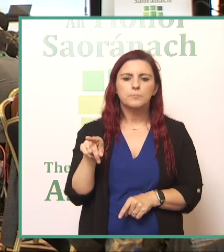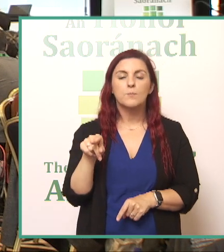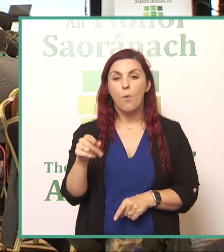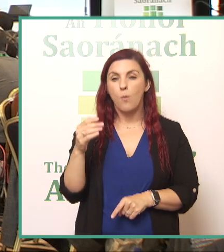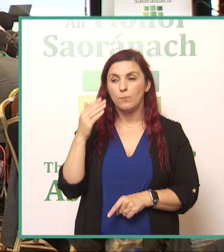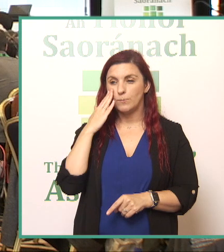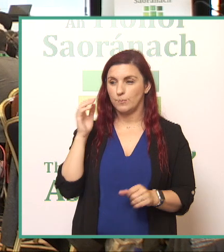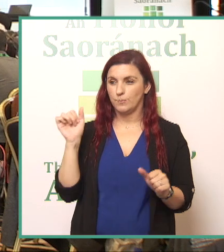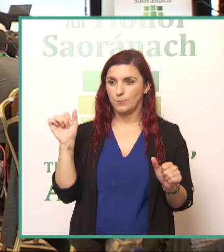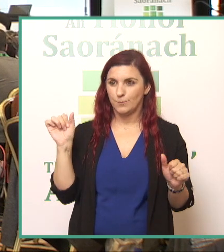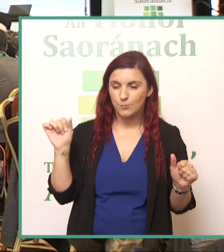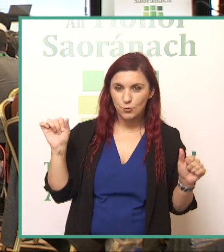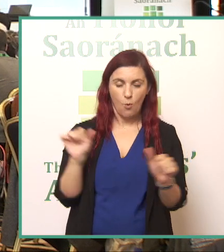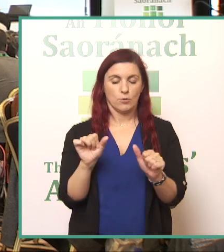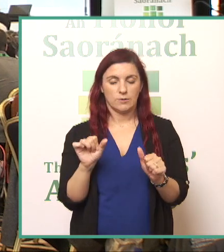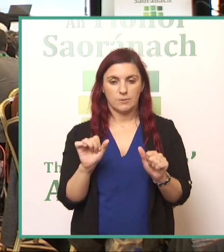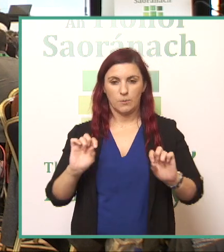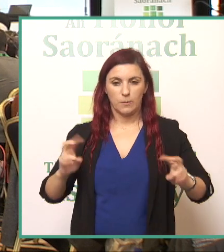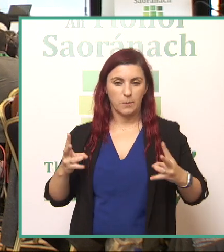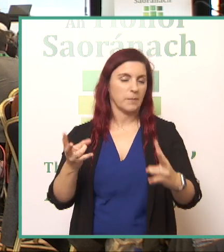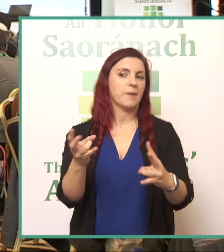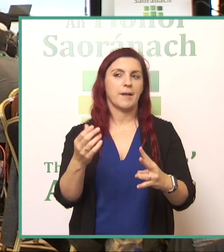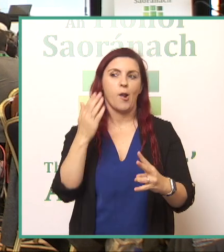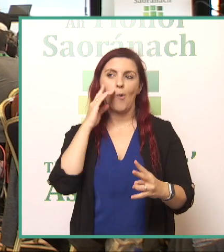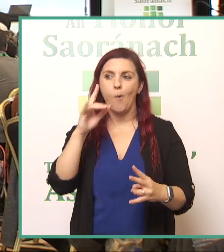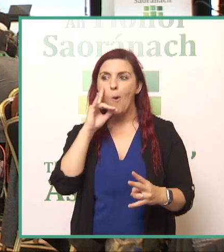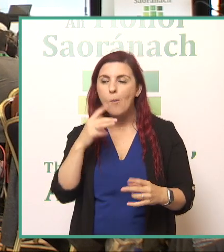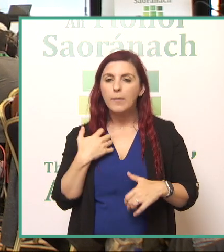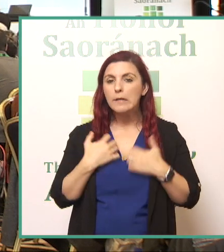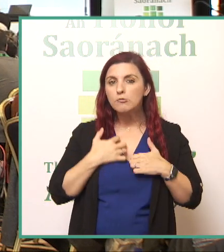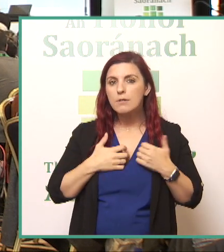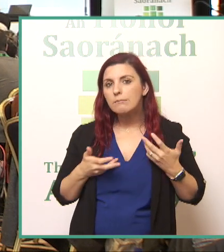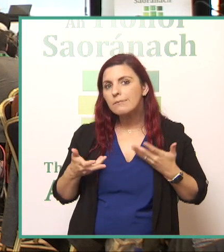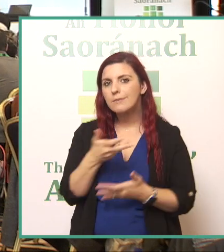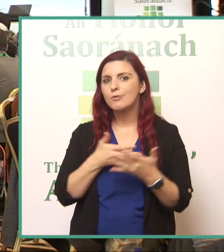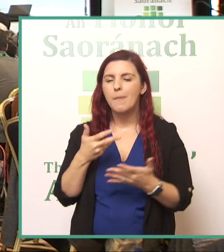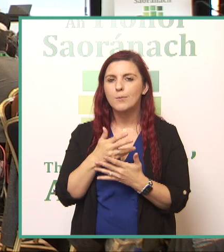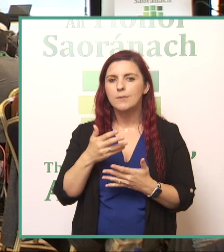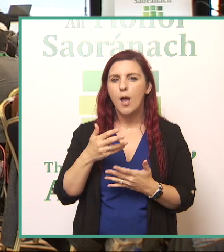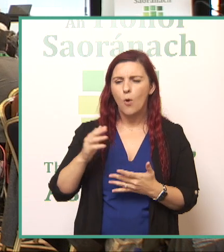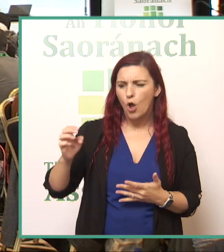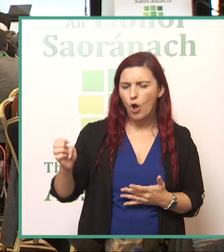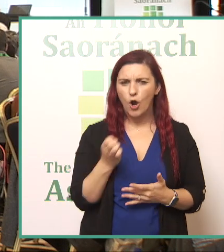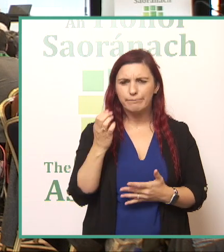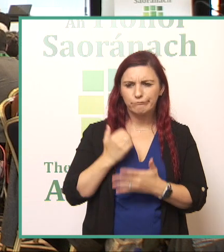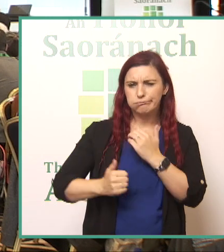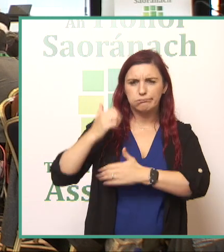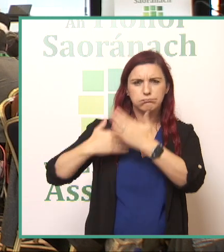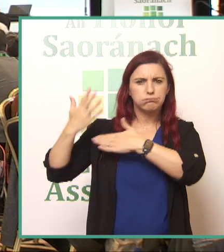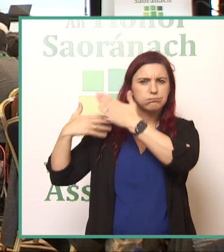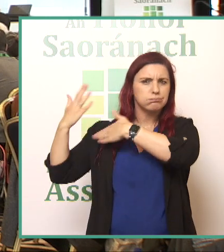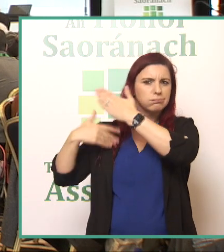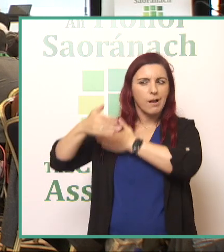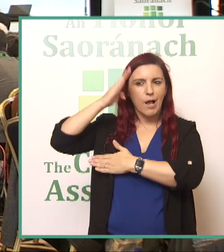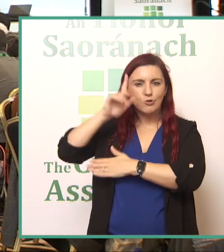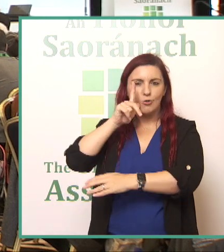very short and I hope sort of interesting description of how the early Irish thought about their land, thought about how to